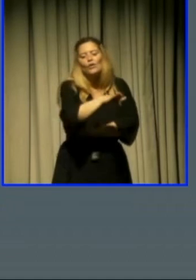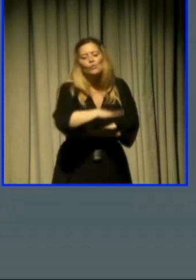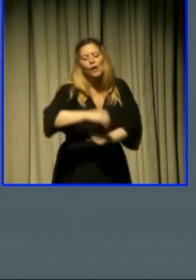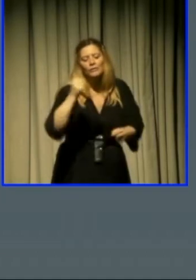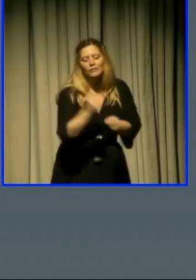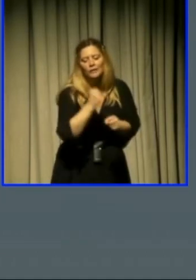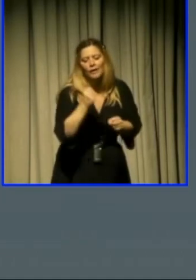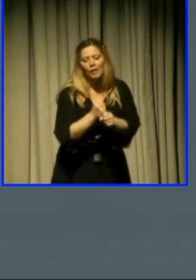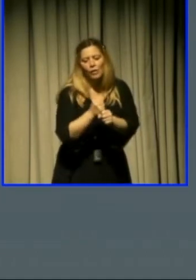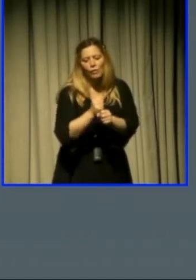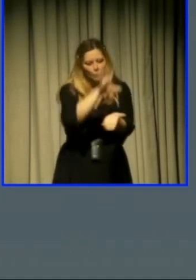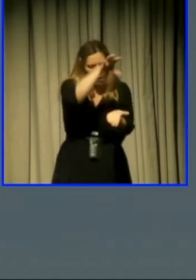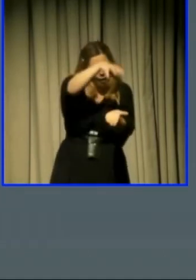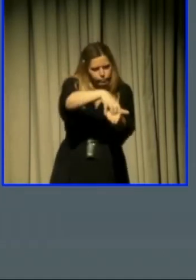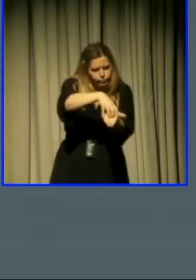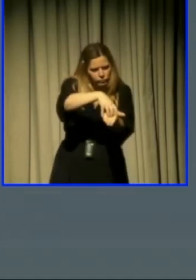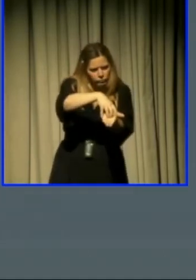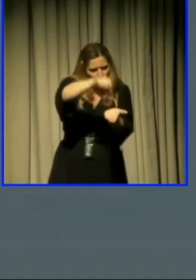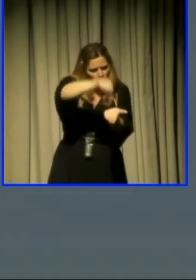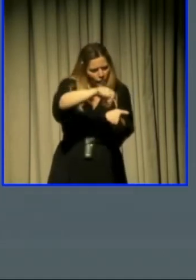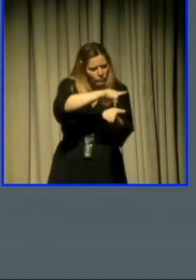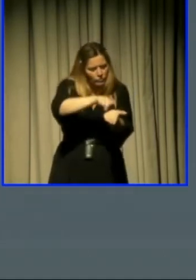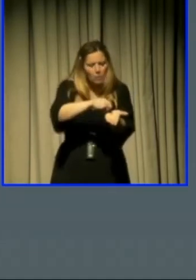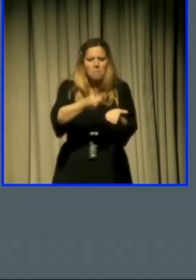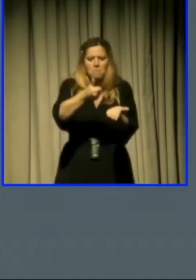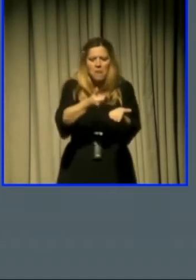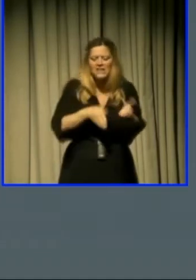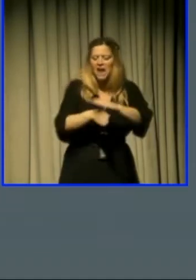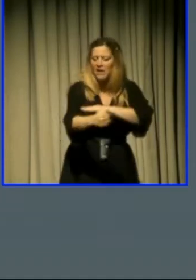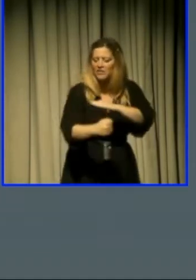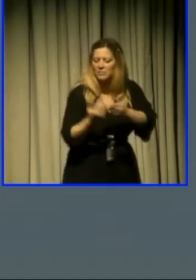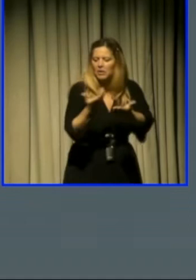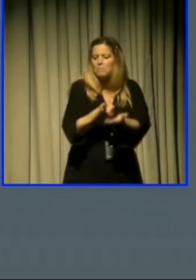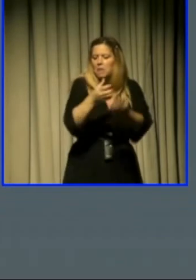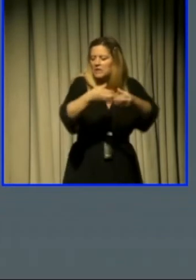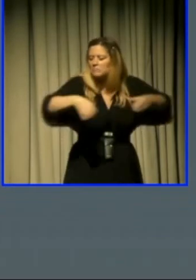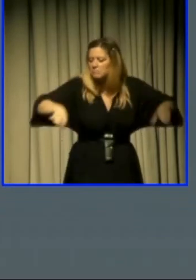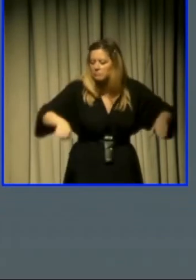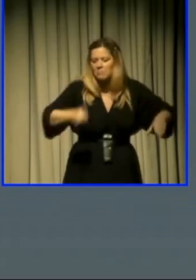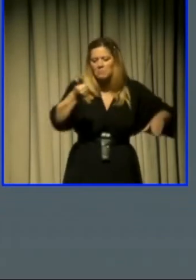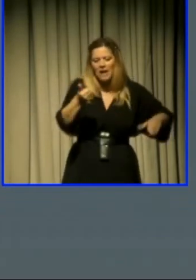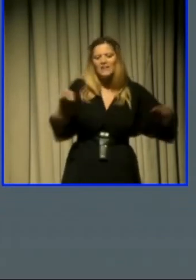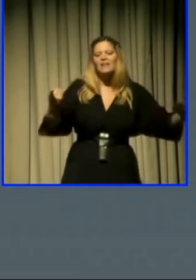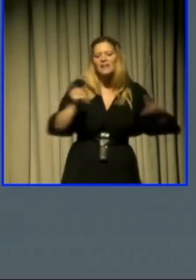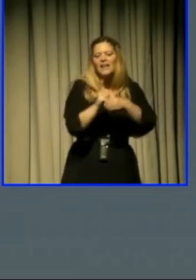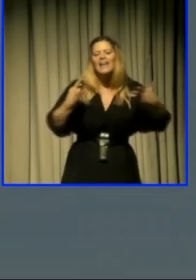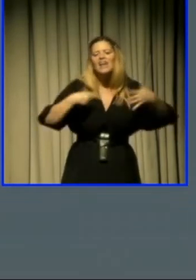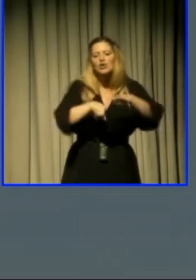more inclusive. And I think this is generally a pattern that we're noticing in the digital sphere.